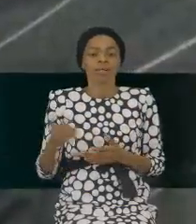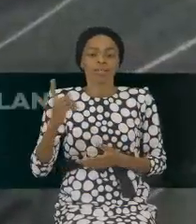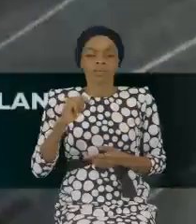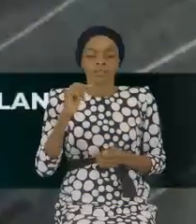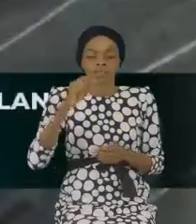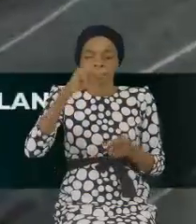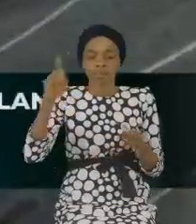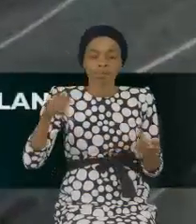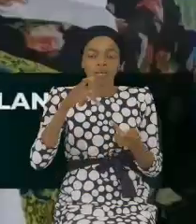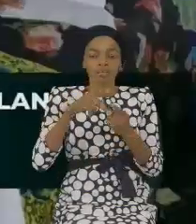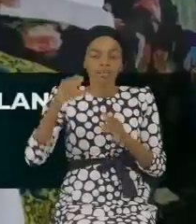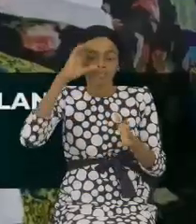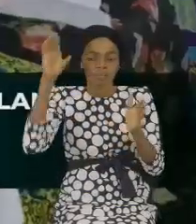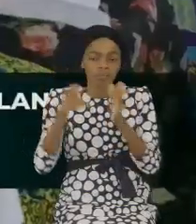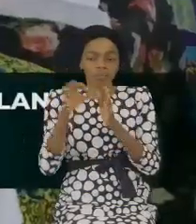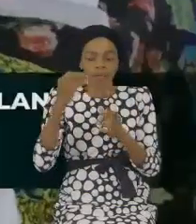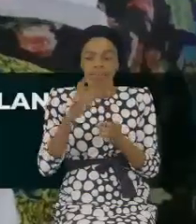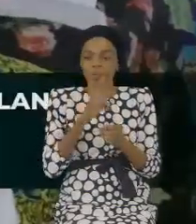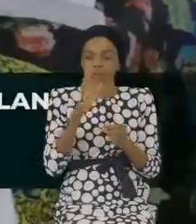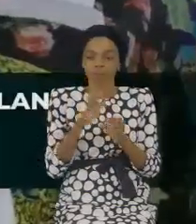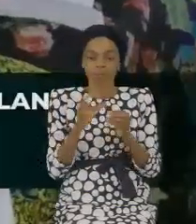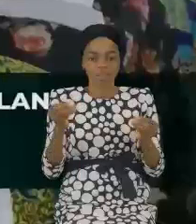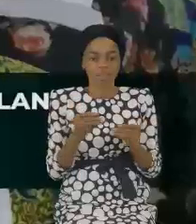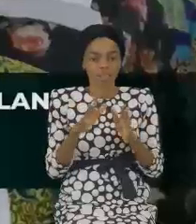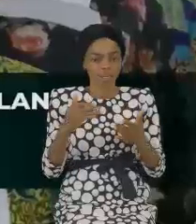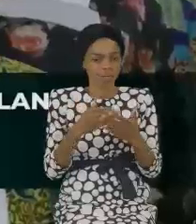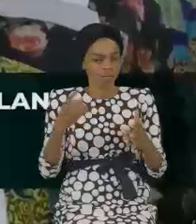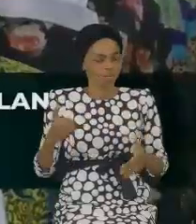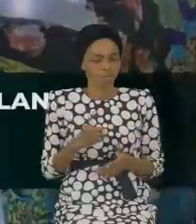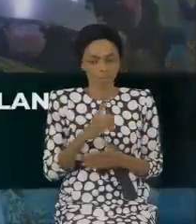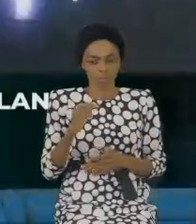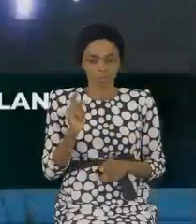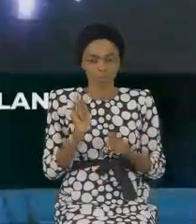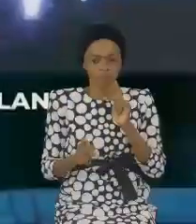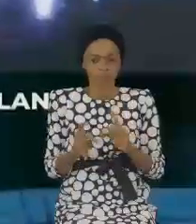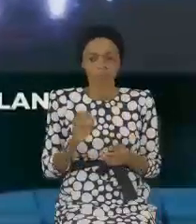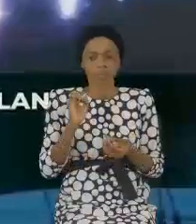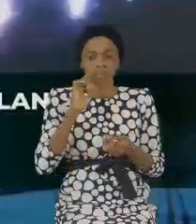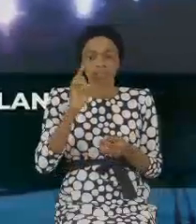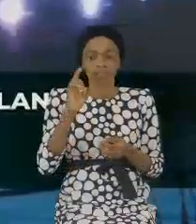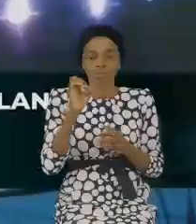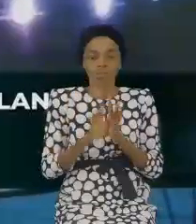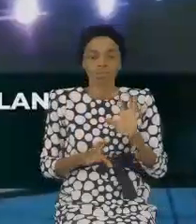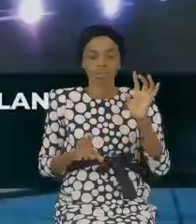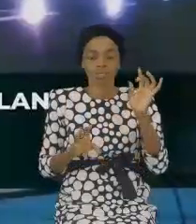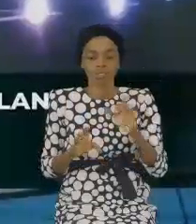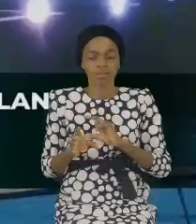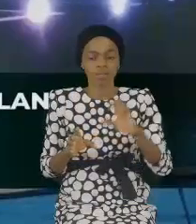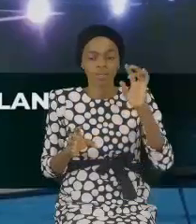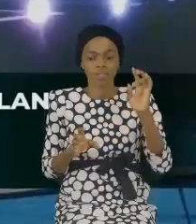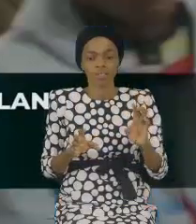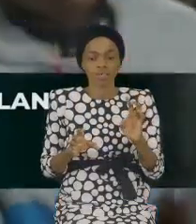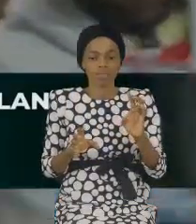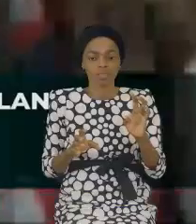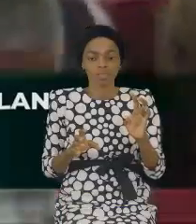picture of the promised land before the people. In Deuteronomy chapter 8, reading from verse 7, it says,